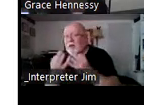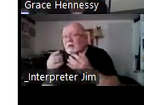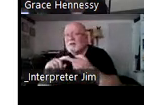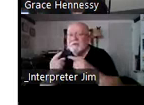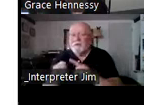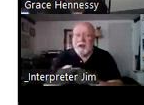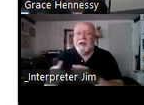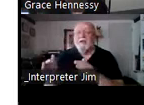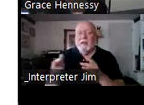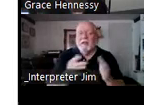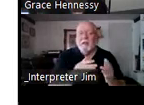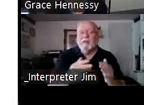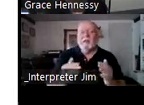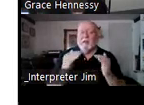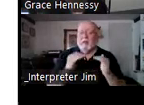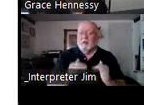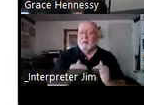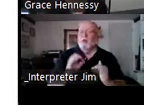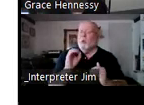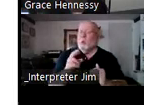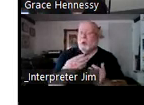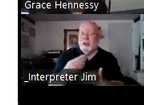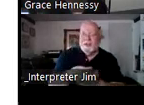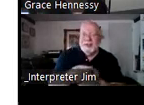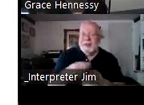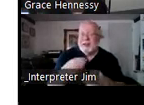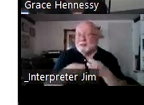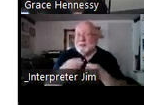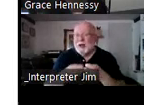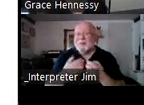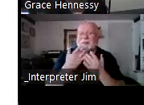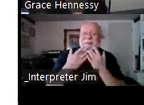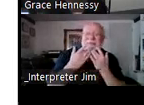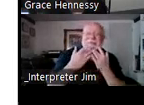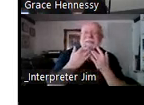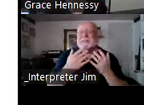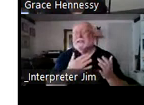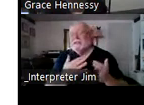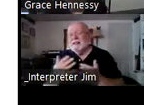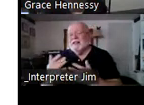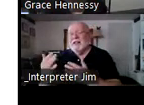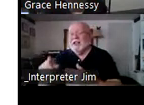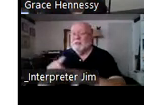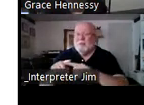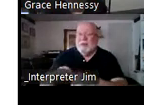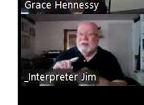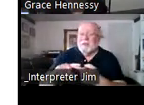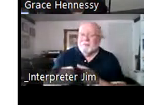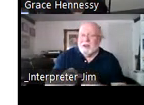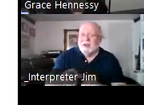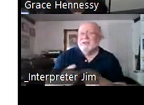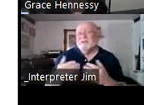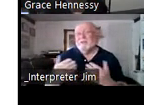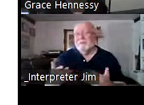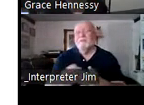trouble as a result of your gambling that you had to get help with living expenses from family, friends, or welfare?